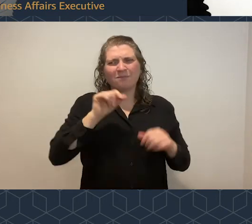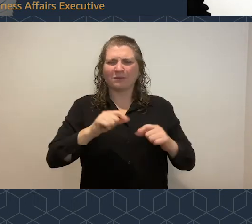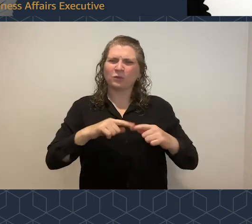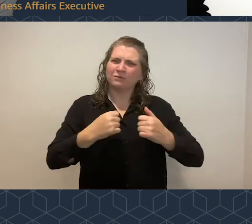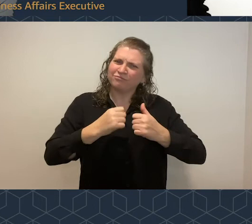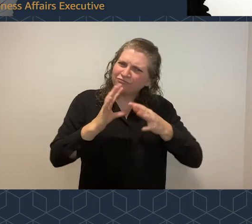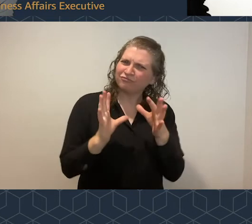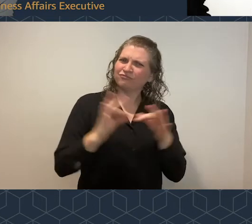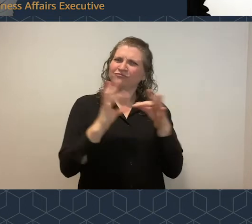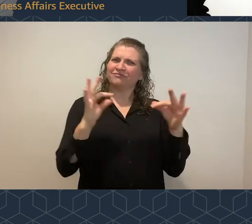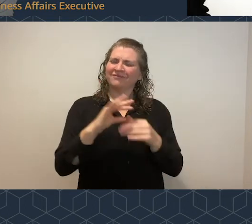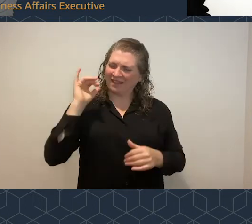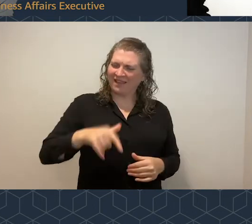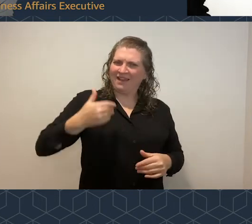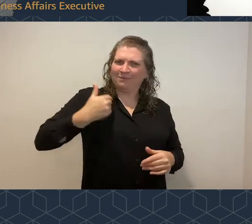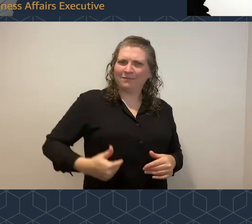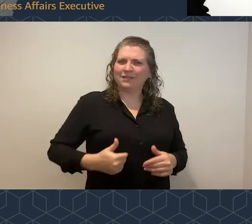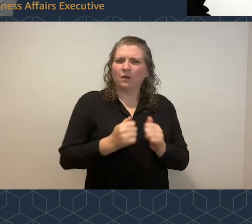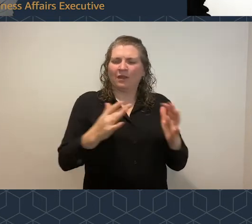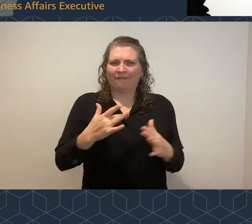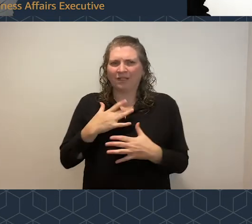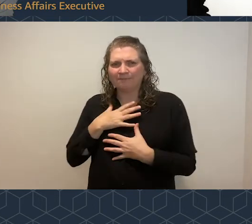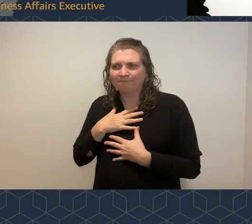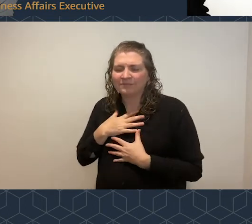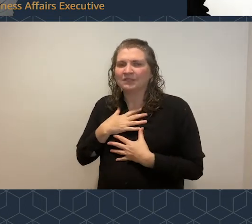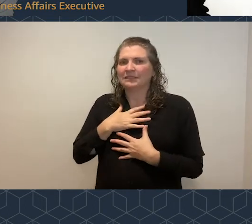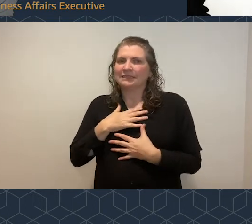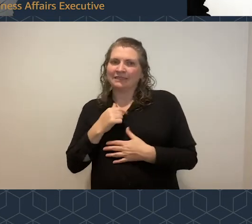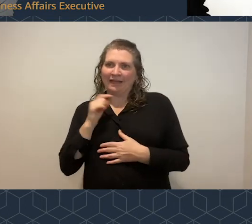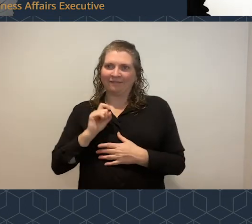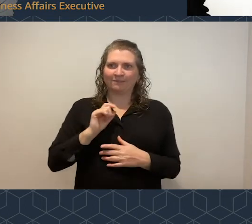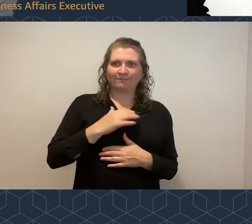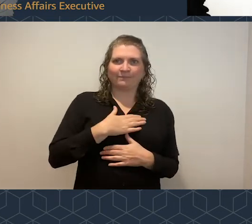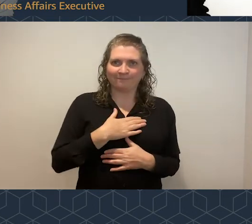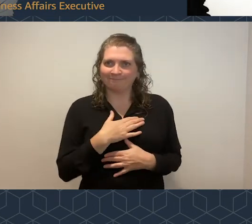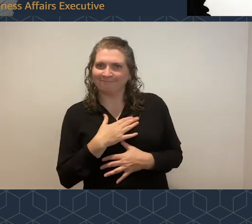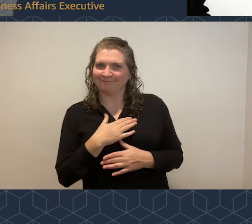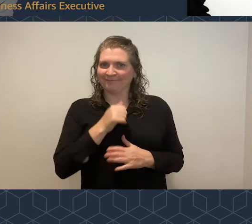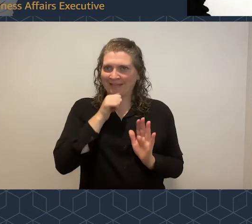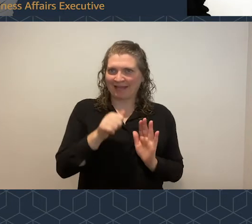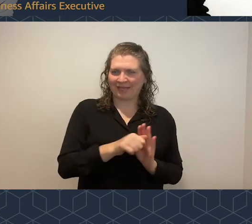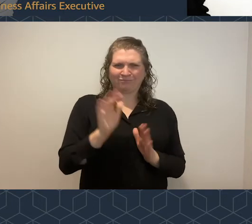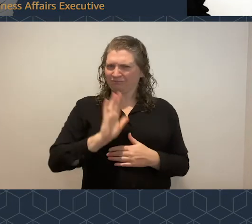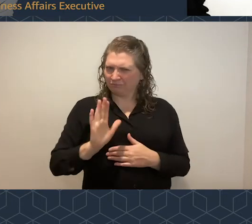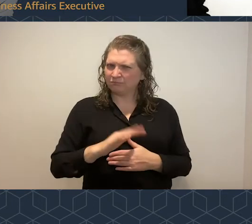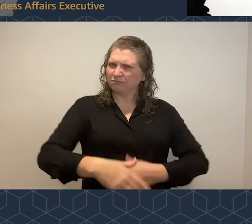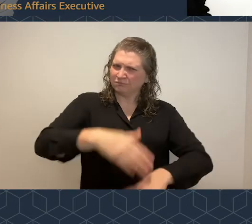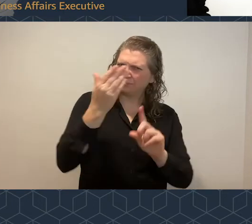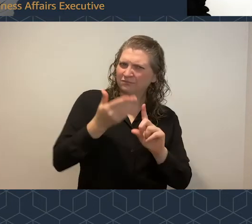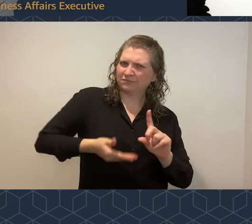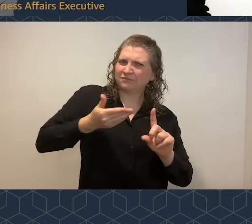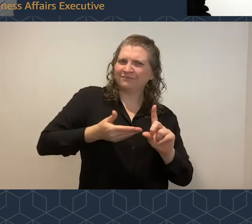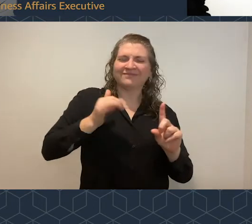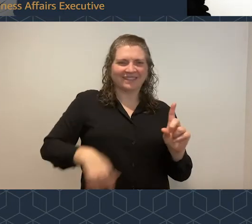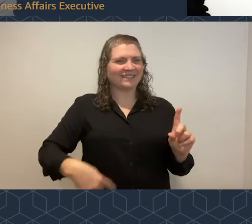themselves, and that everyone's getting a fair interview. And of course, we have different initiatives within our Bar Raiser